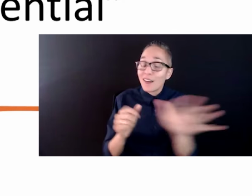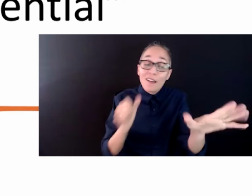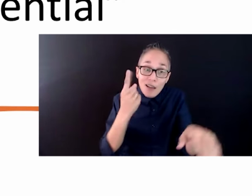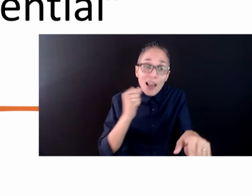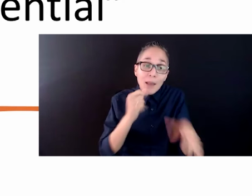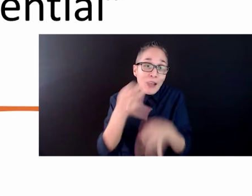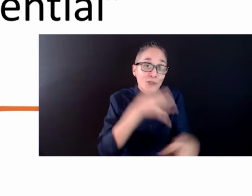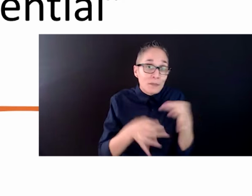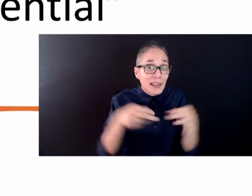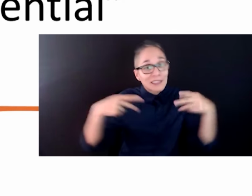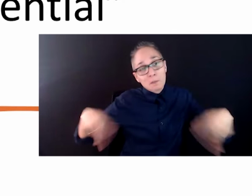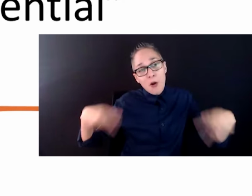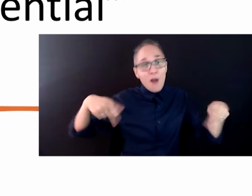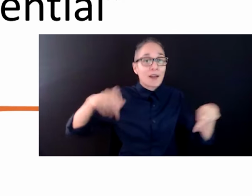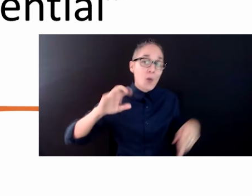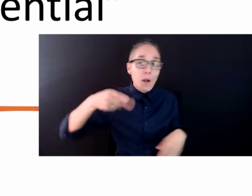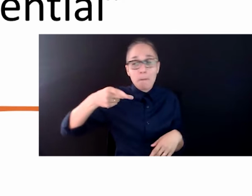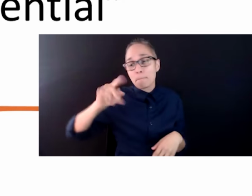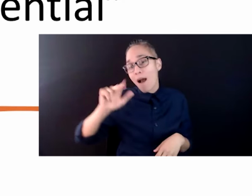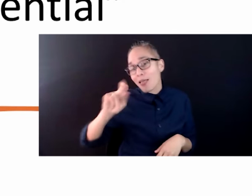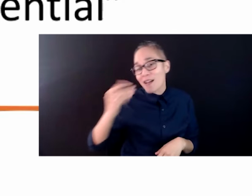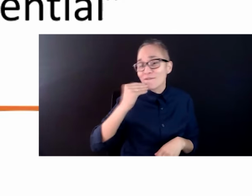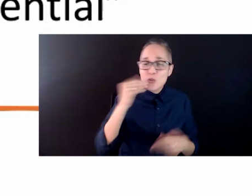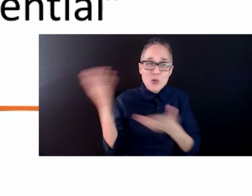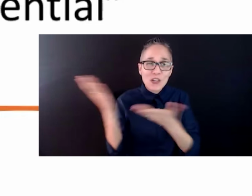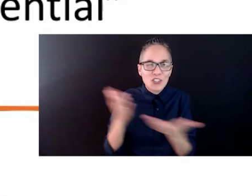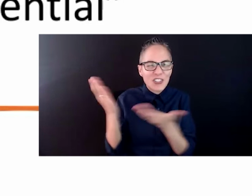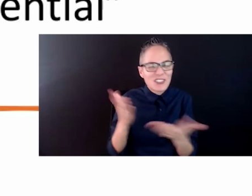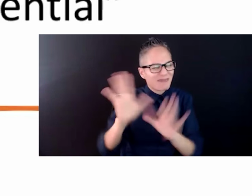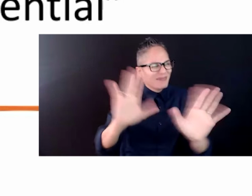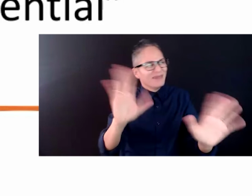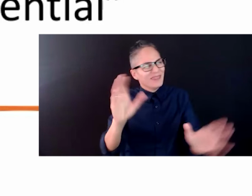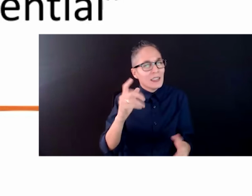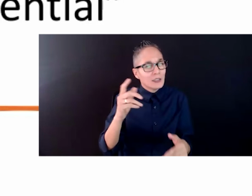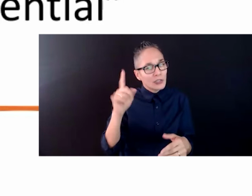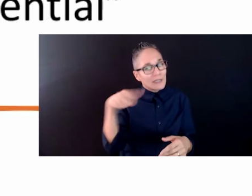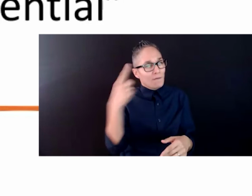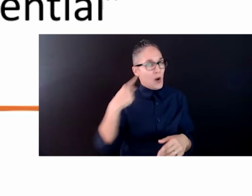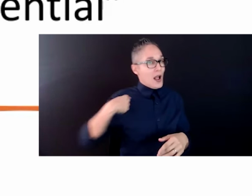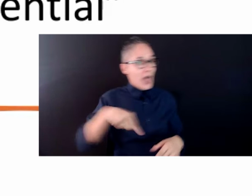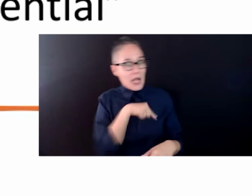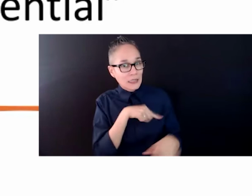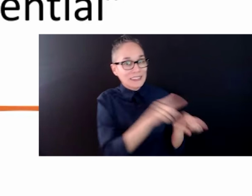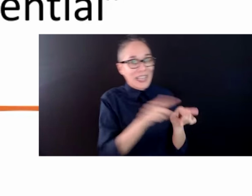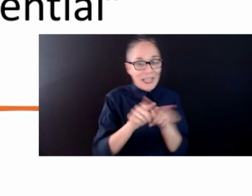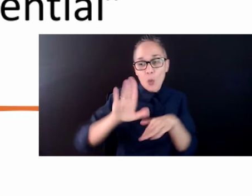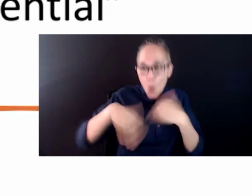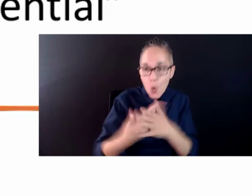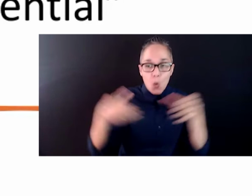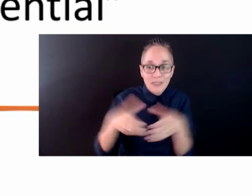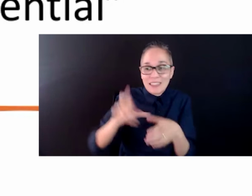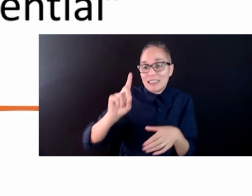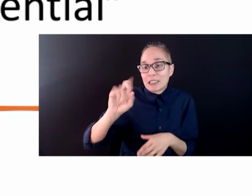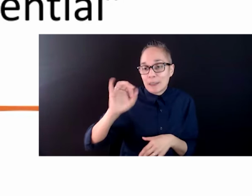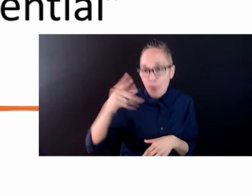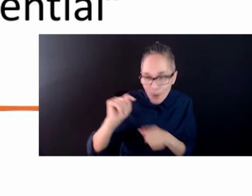little party that the potluck at the end of the semester with the, at the dean's office. It's something for us to do as a department and try